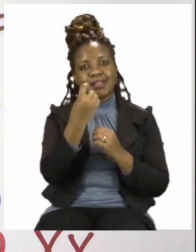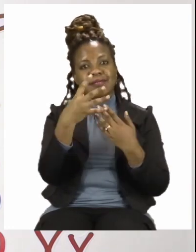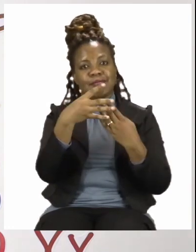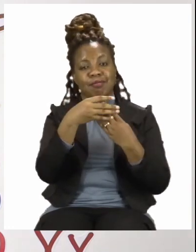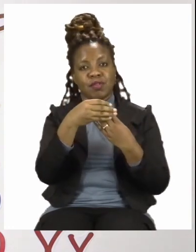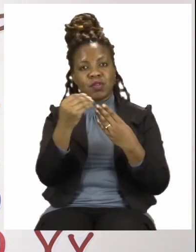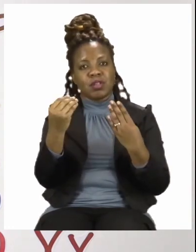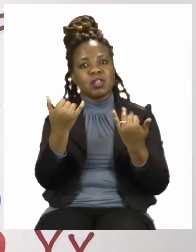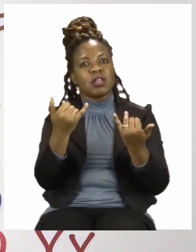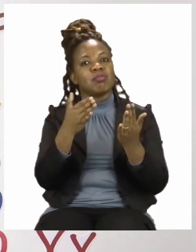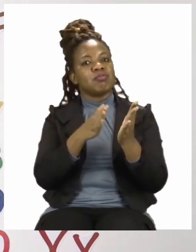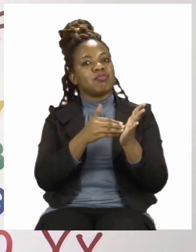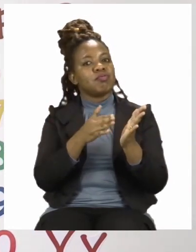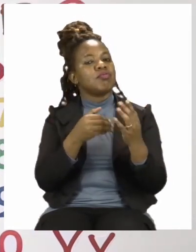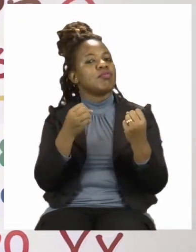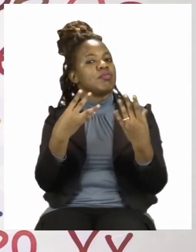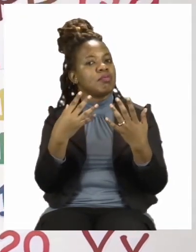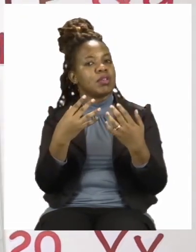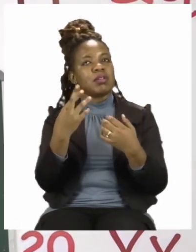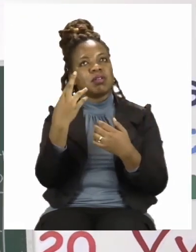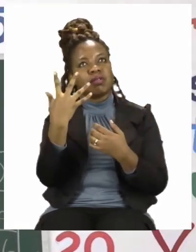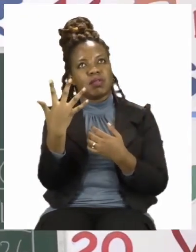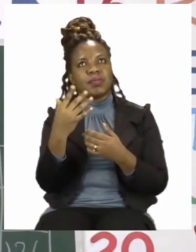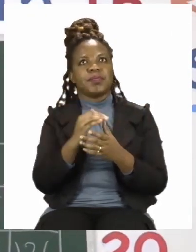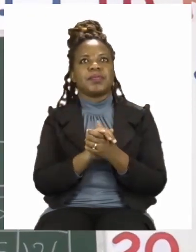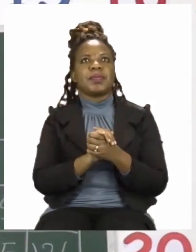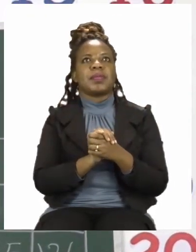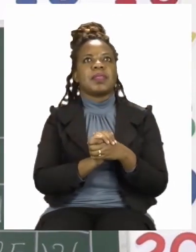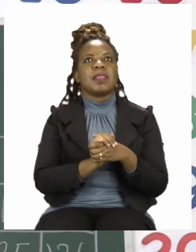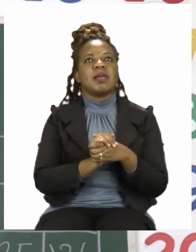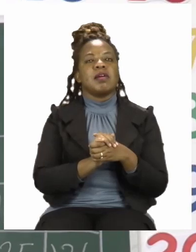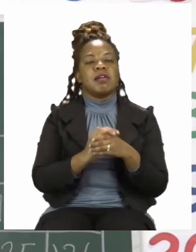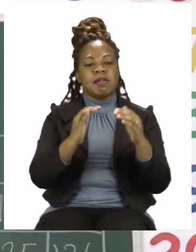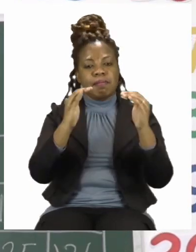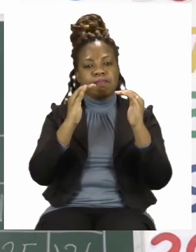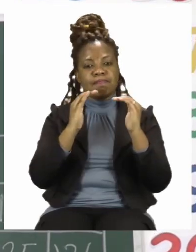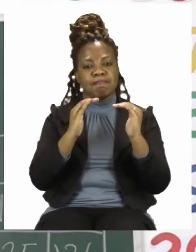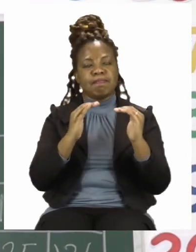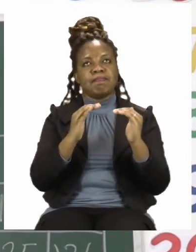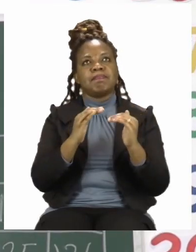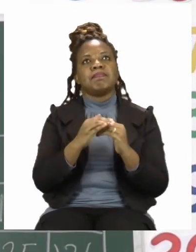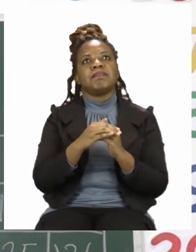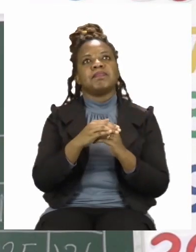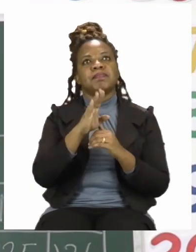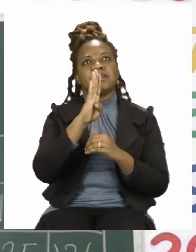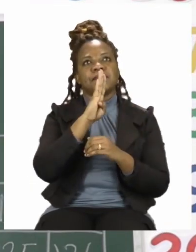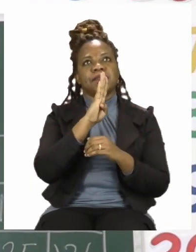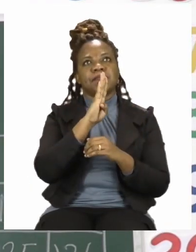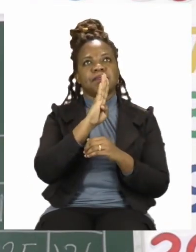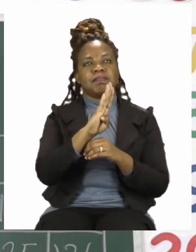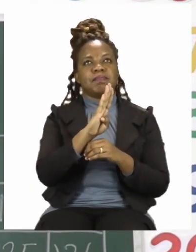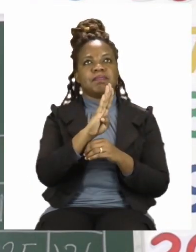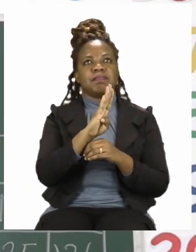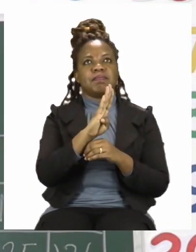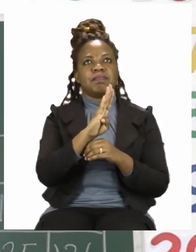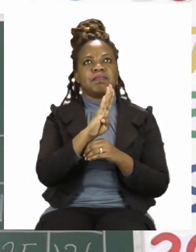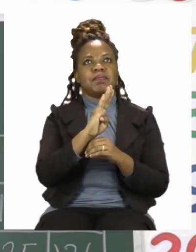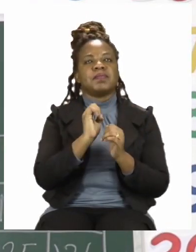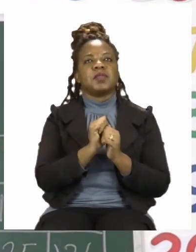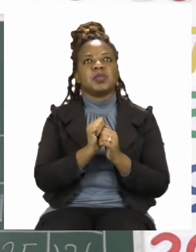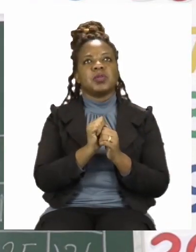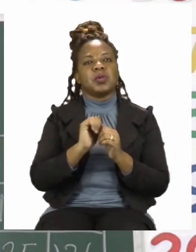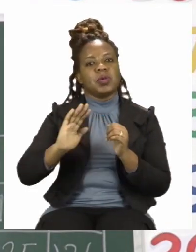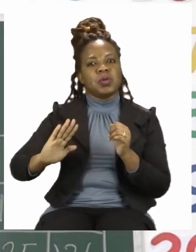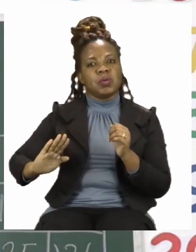our ball here as well. Now remember, you have 10 Namibian dollars. So you need